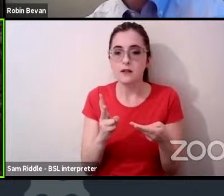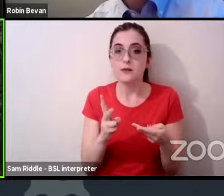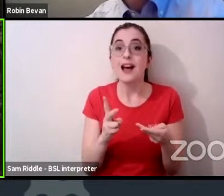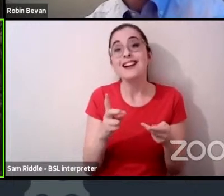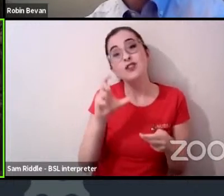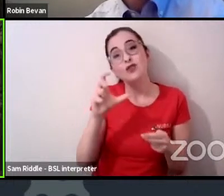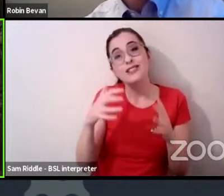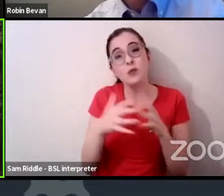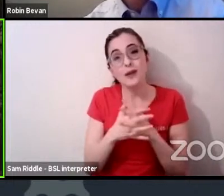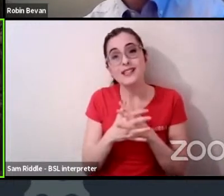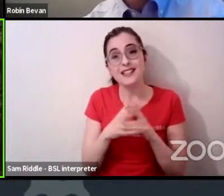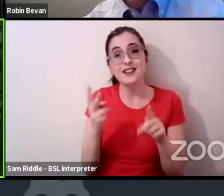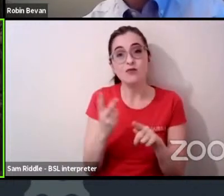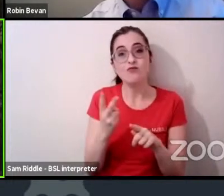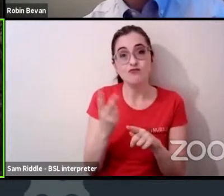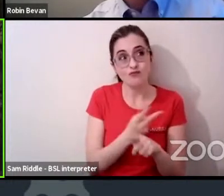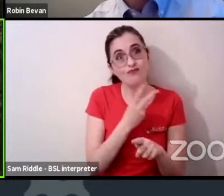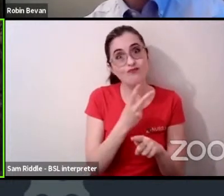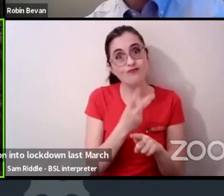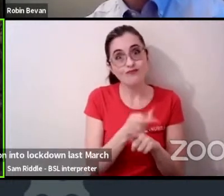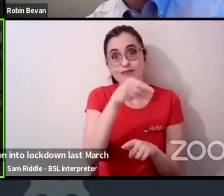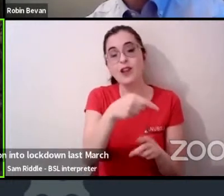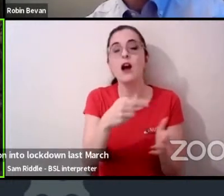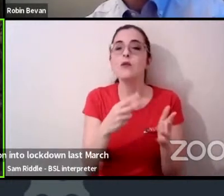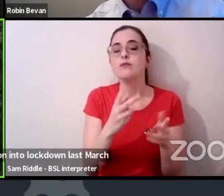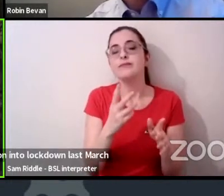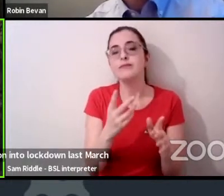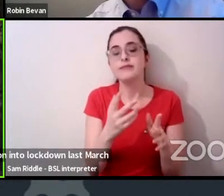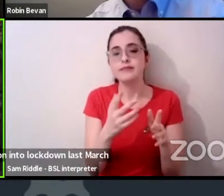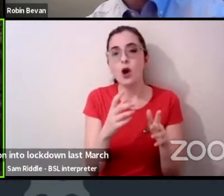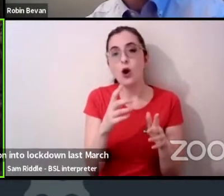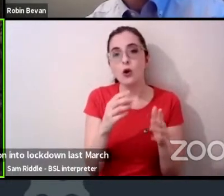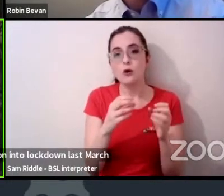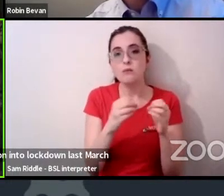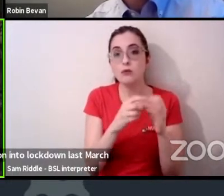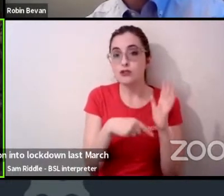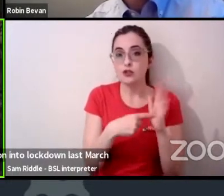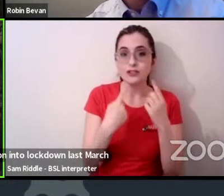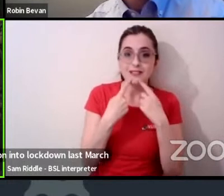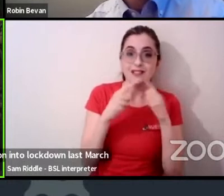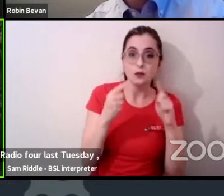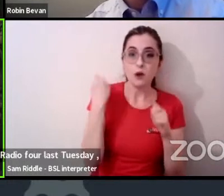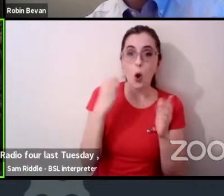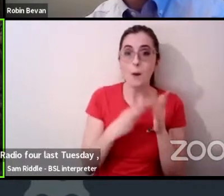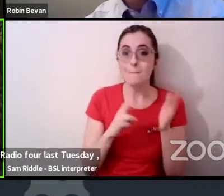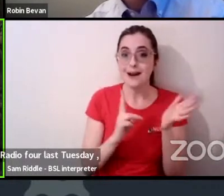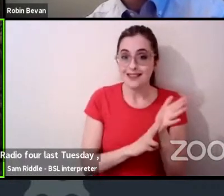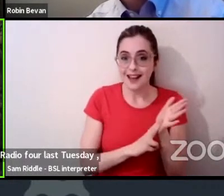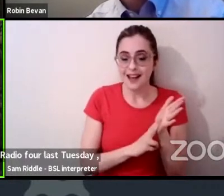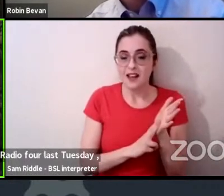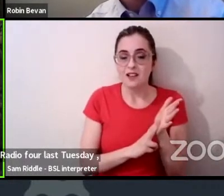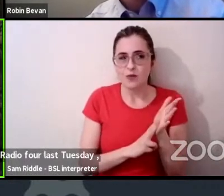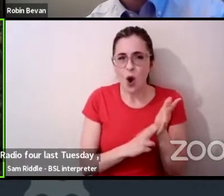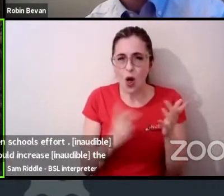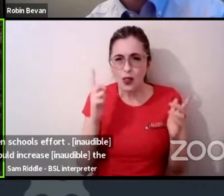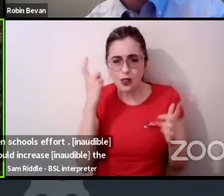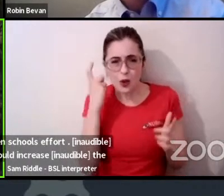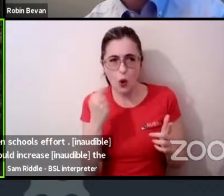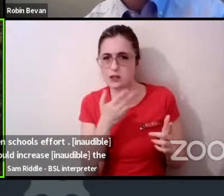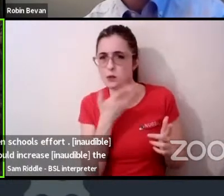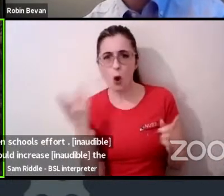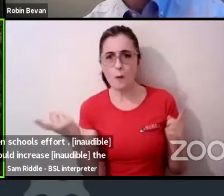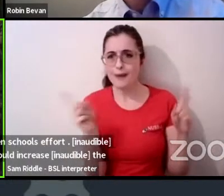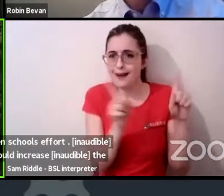Whitty said at the Prime Minister's briefing on Monday evening. There had been speculation that he wouldn't appear alongside the Prime Minister because